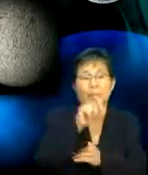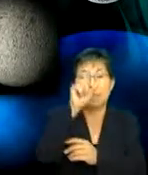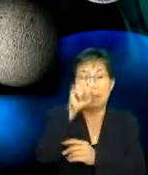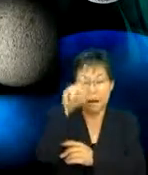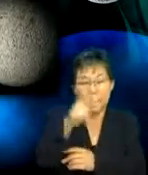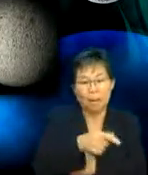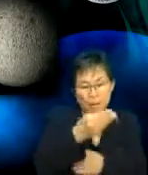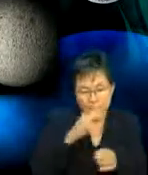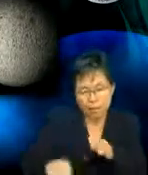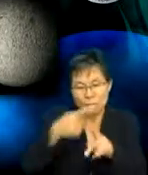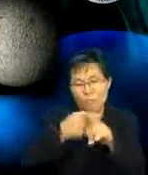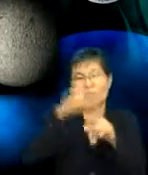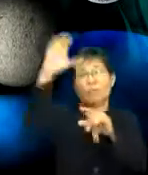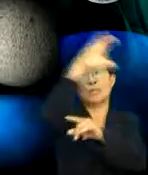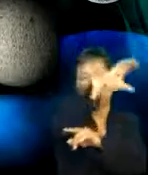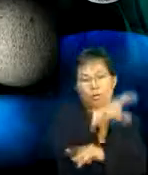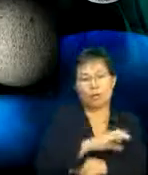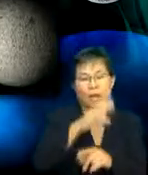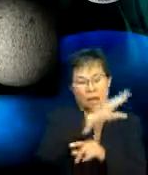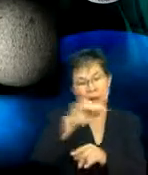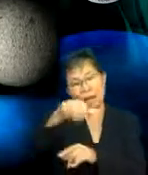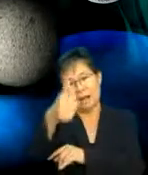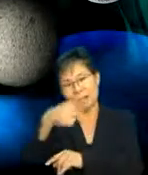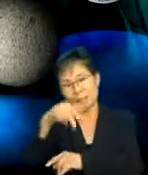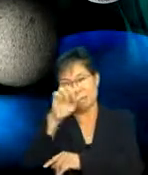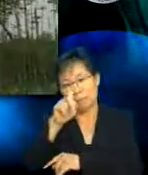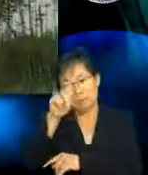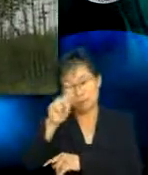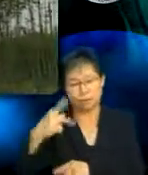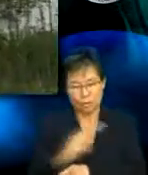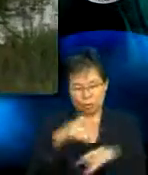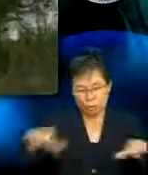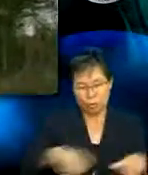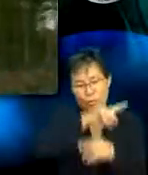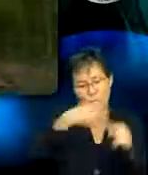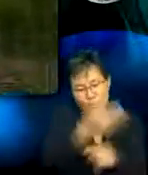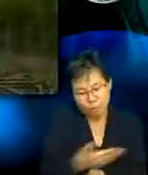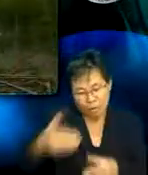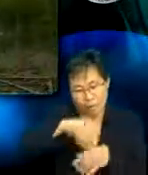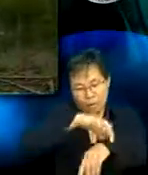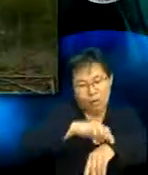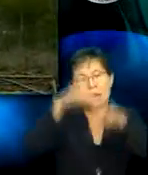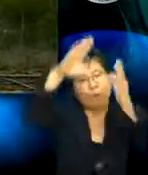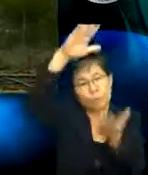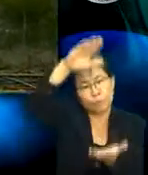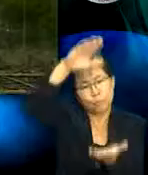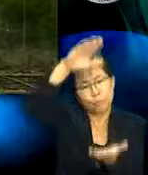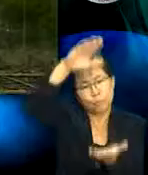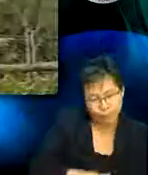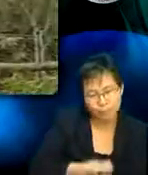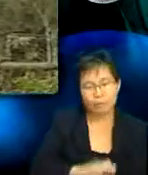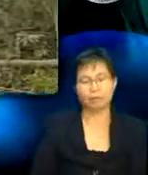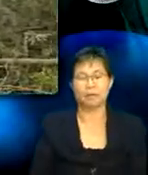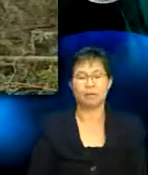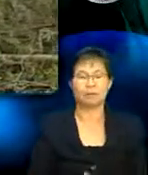and other precious metals on the moon and other planets. We can do this when our resources